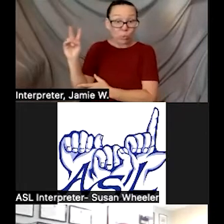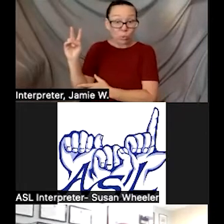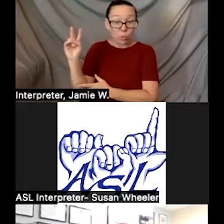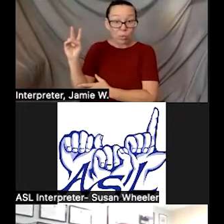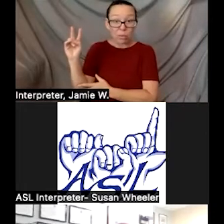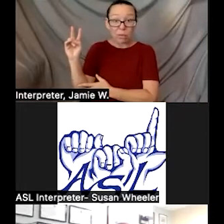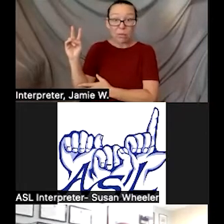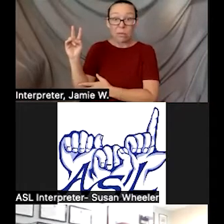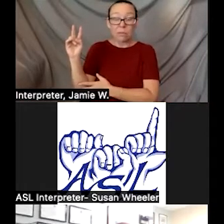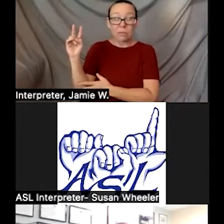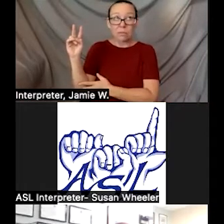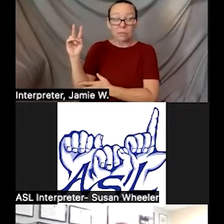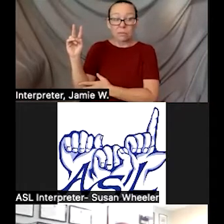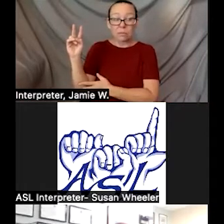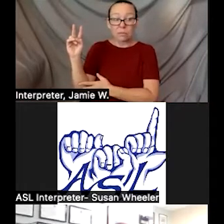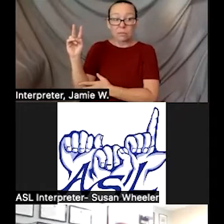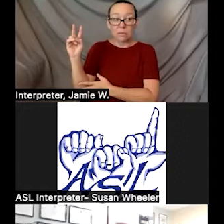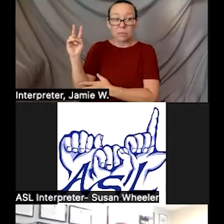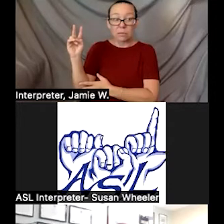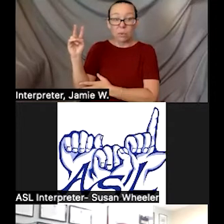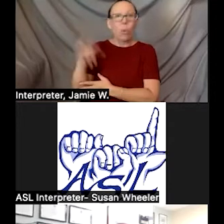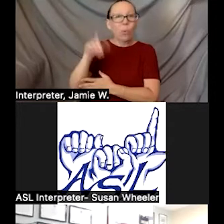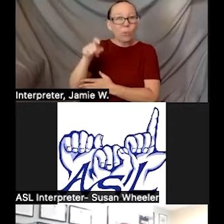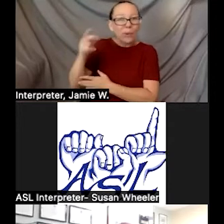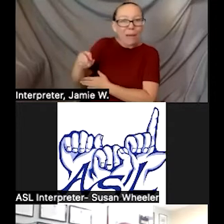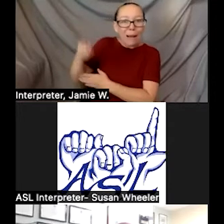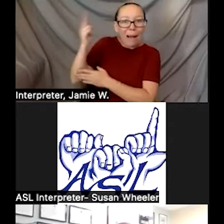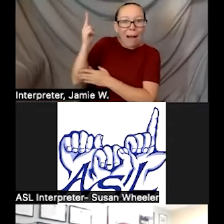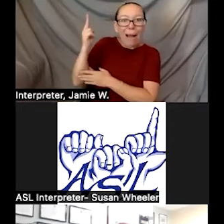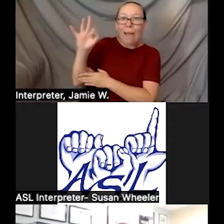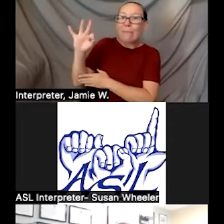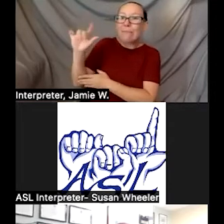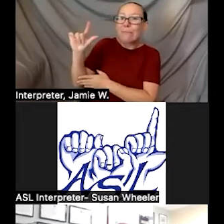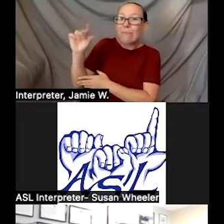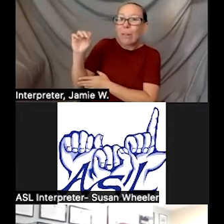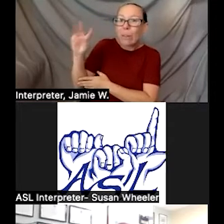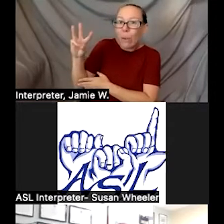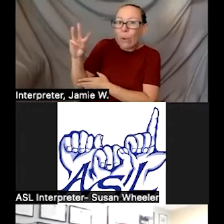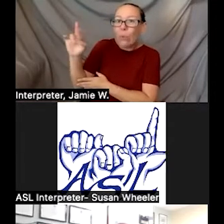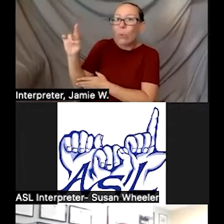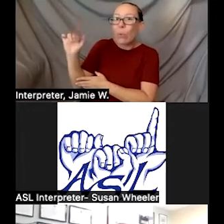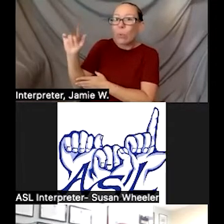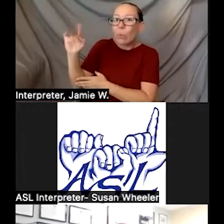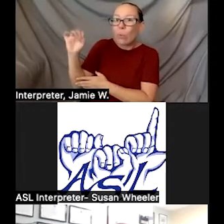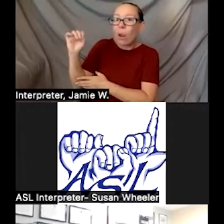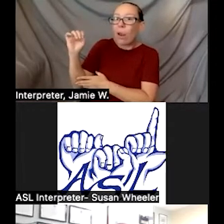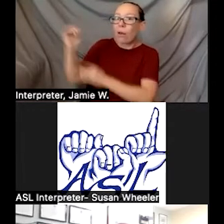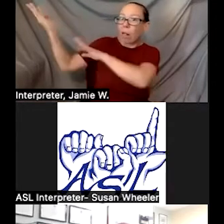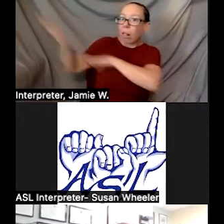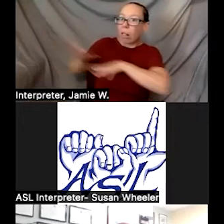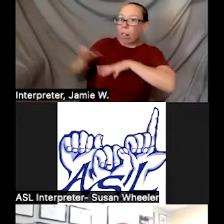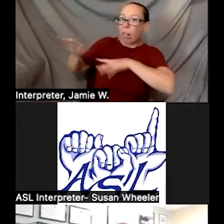to go to for the high flow rate O2 patients, which was most of your long-term COVID